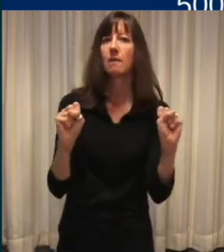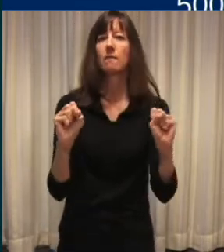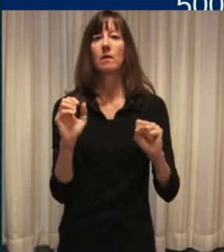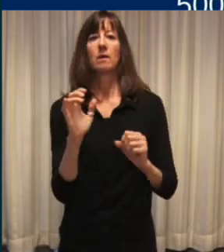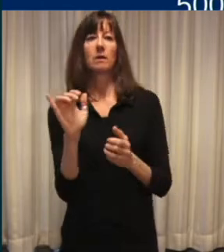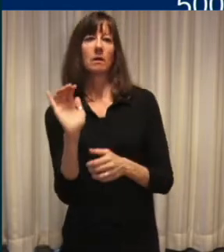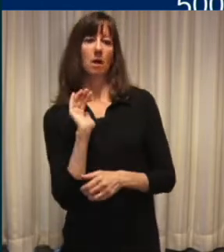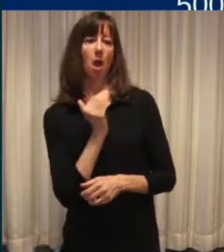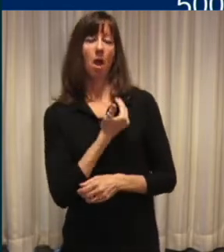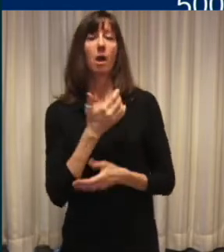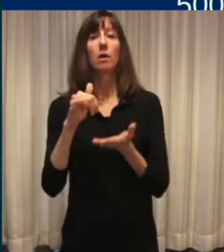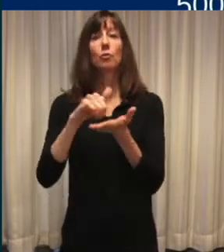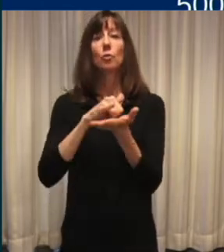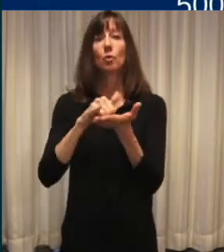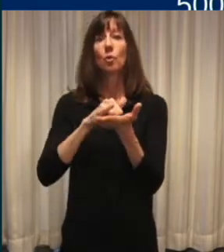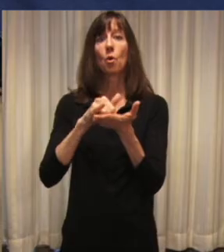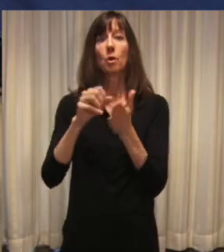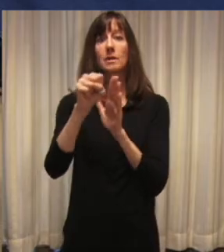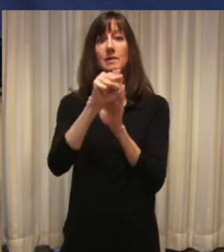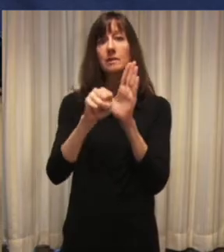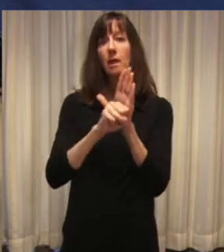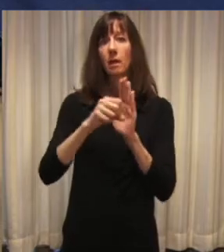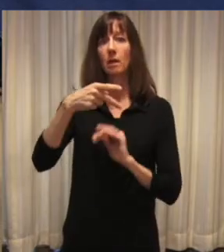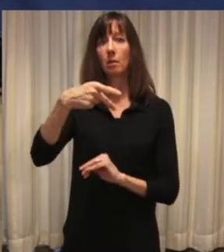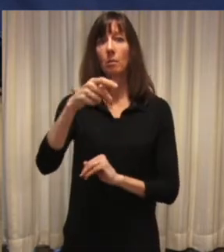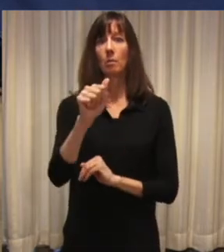the surge hospital build out that we're doing.